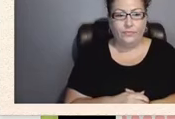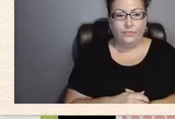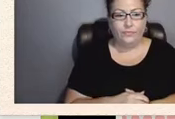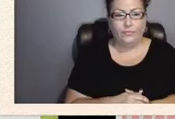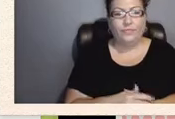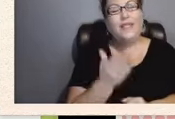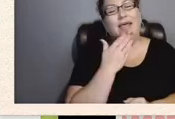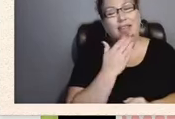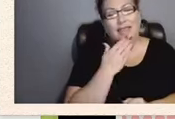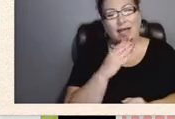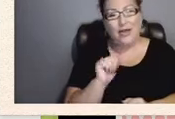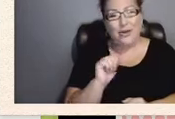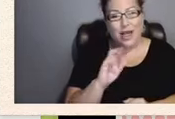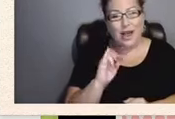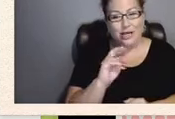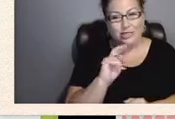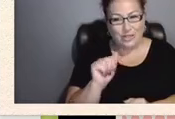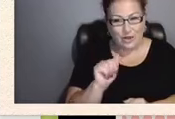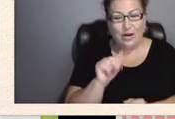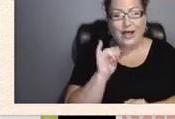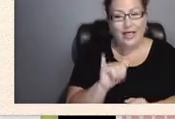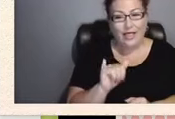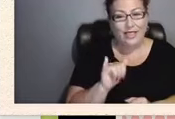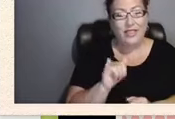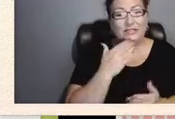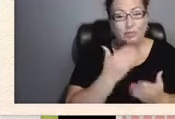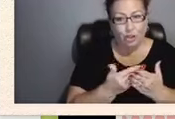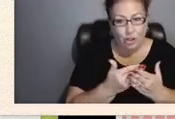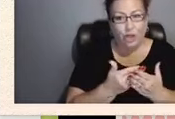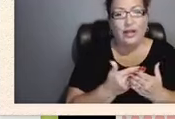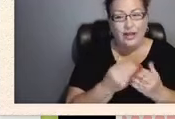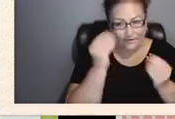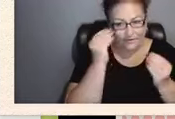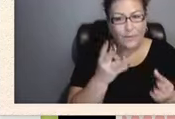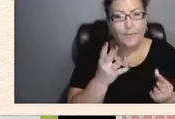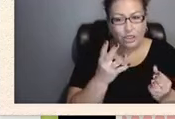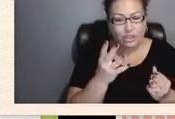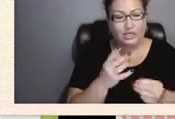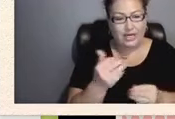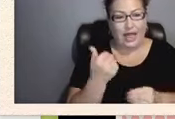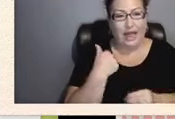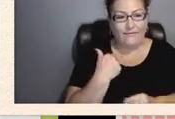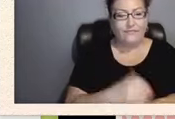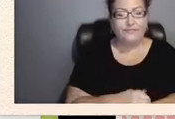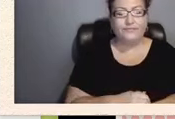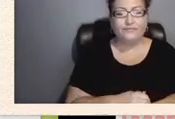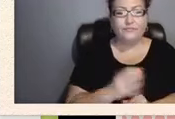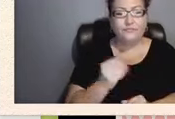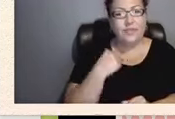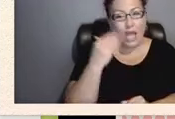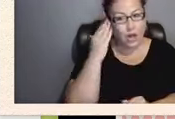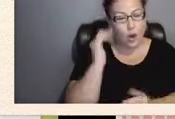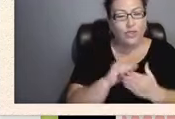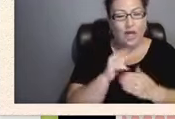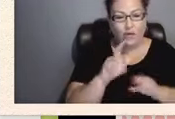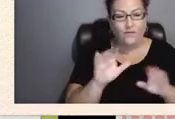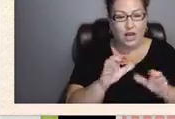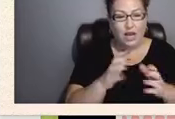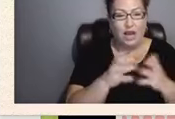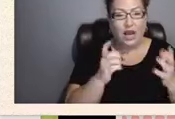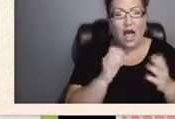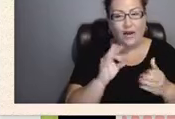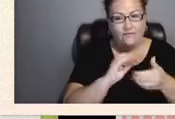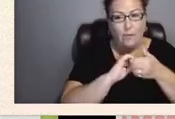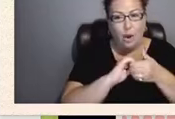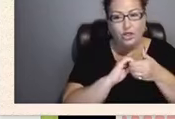Thanks, Arizona. That's some good information to have. I know that you've done a lot of partnerships with